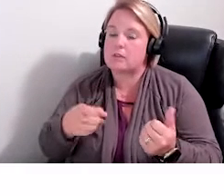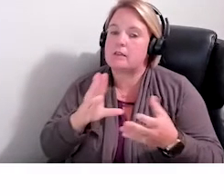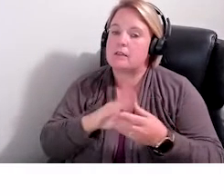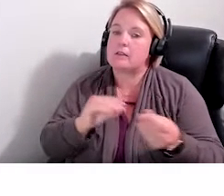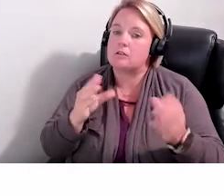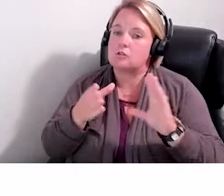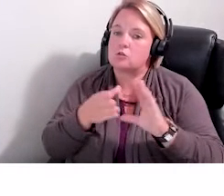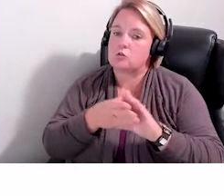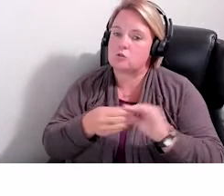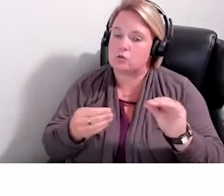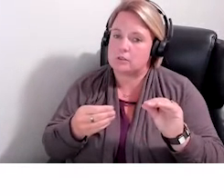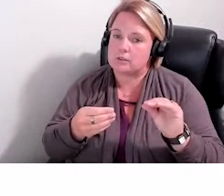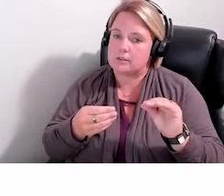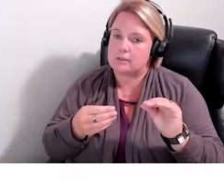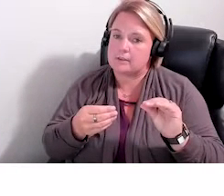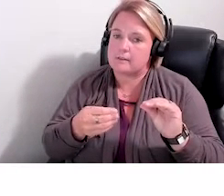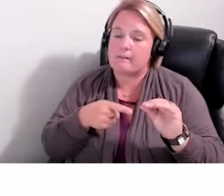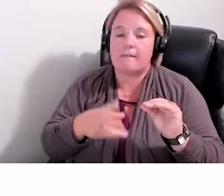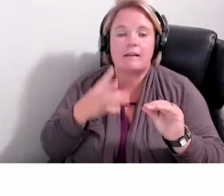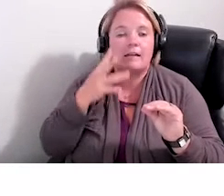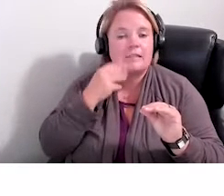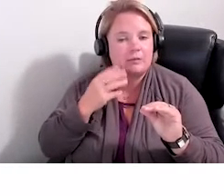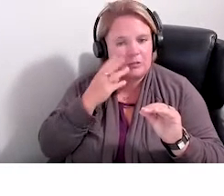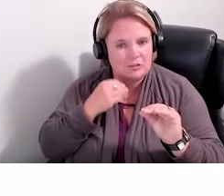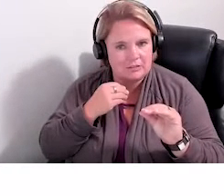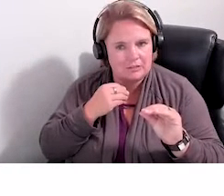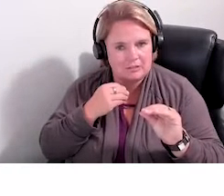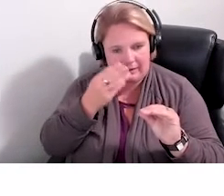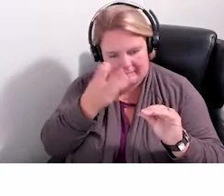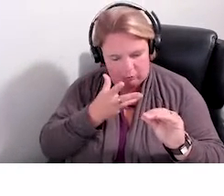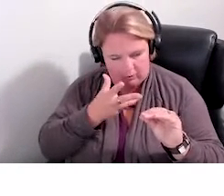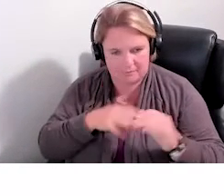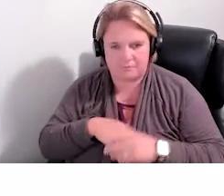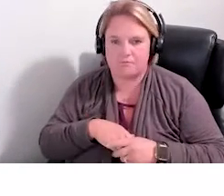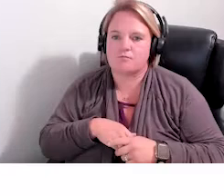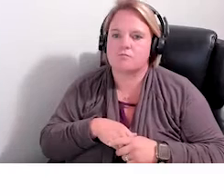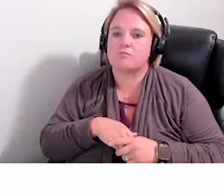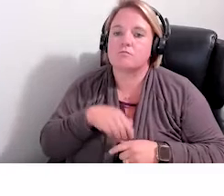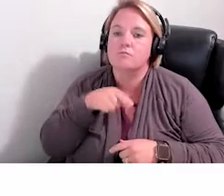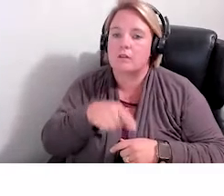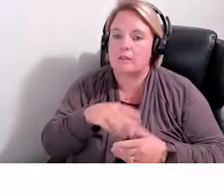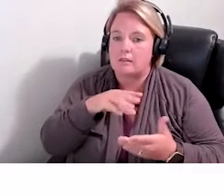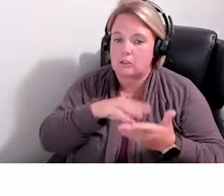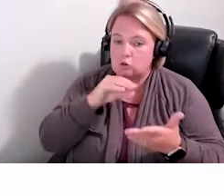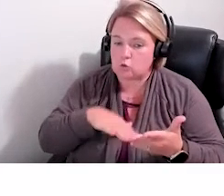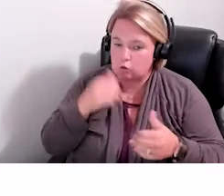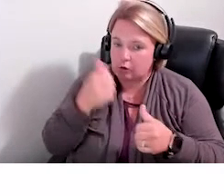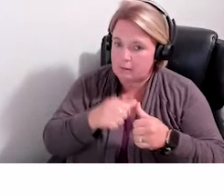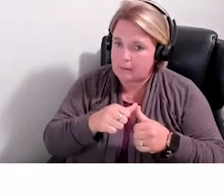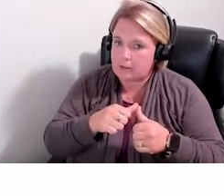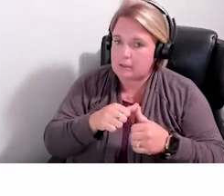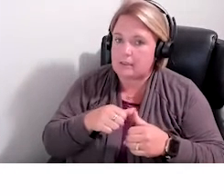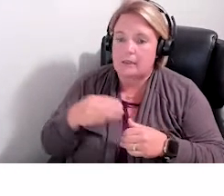are just stories as experiences that students told me. First, this student remembered he was struggling sitting at